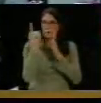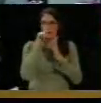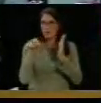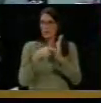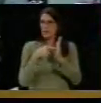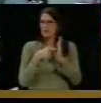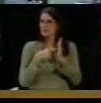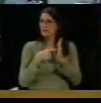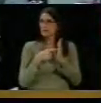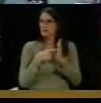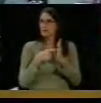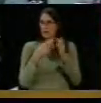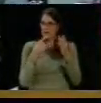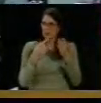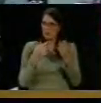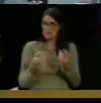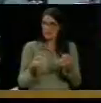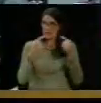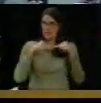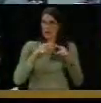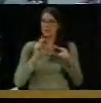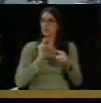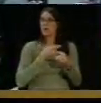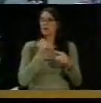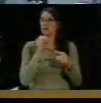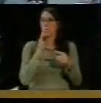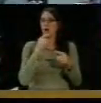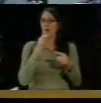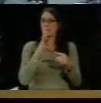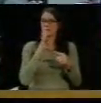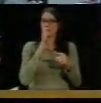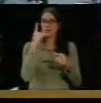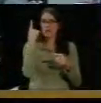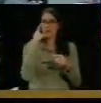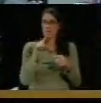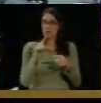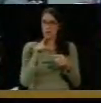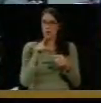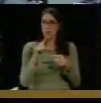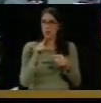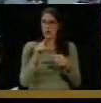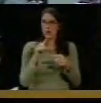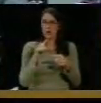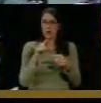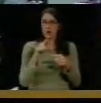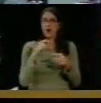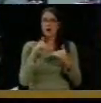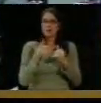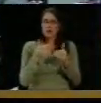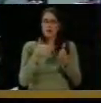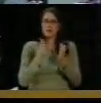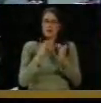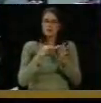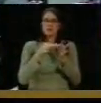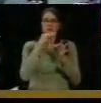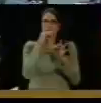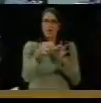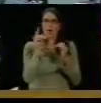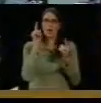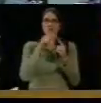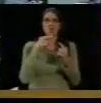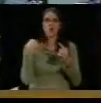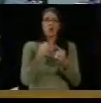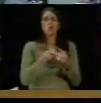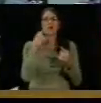us. So I'm speaking on behalf of, let's defer this until we do hear the